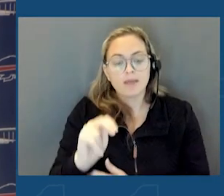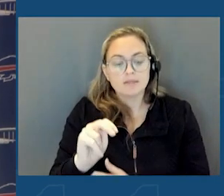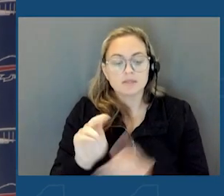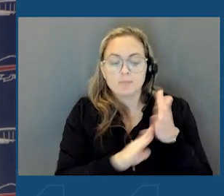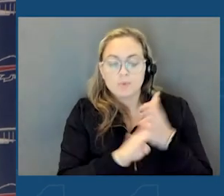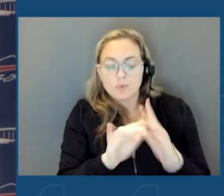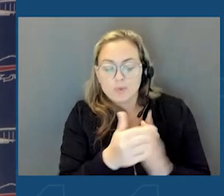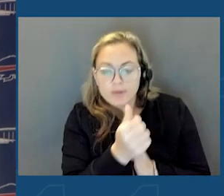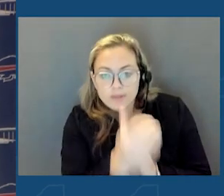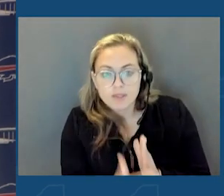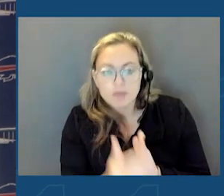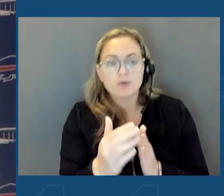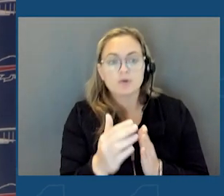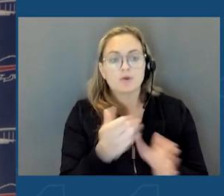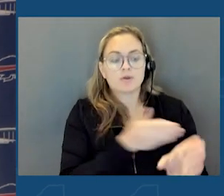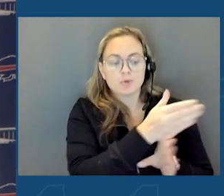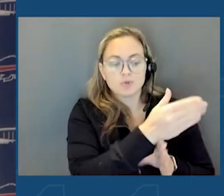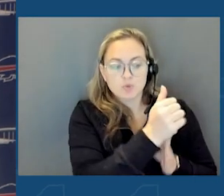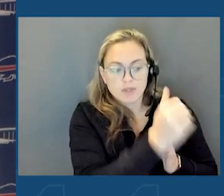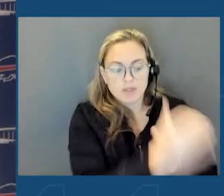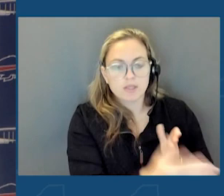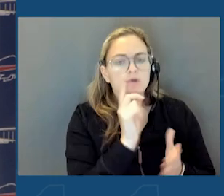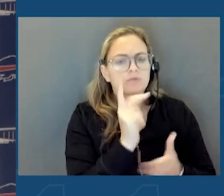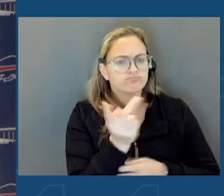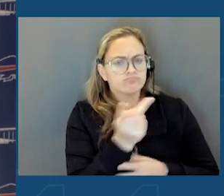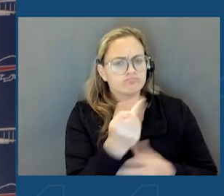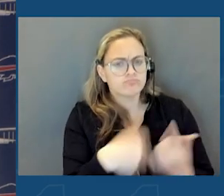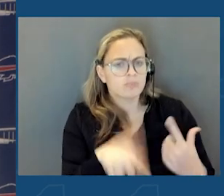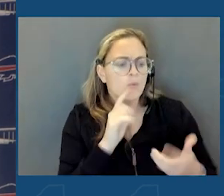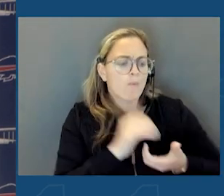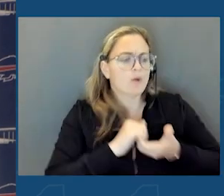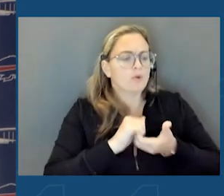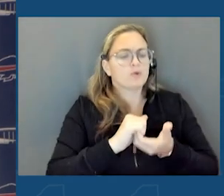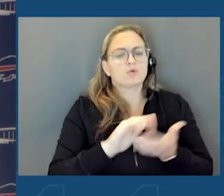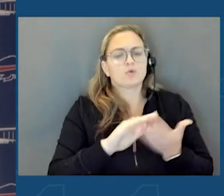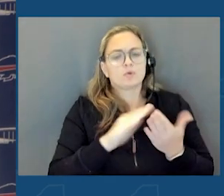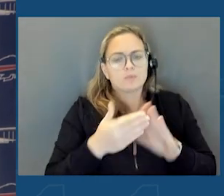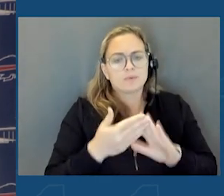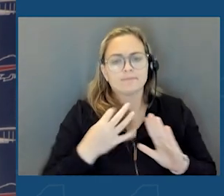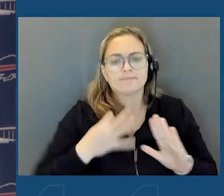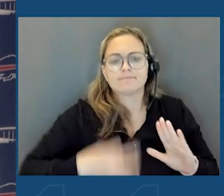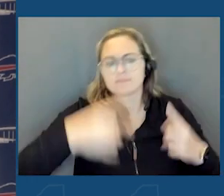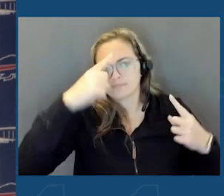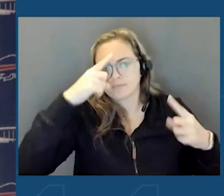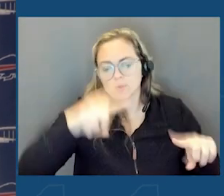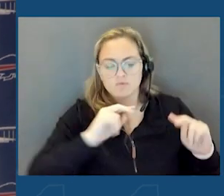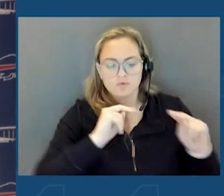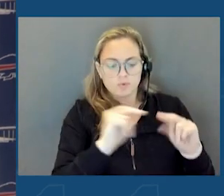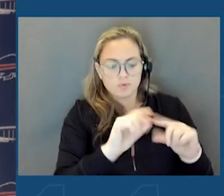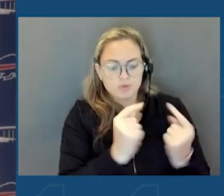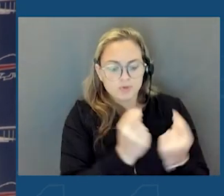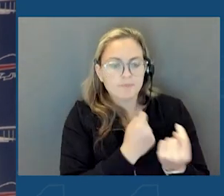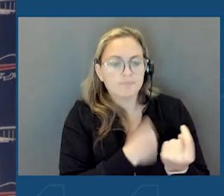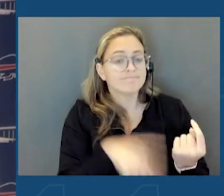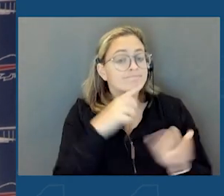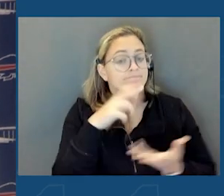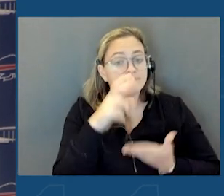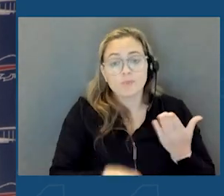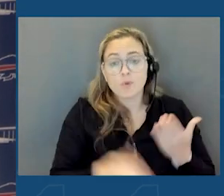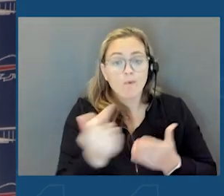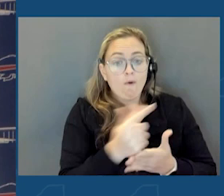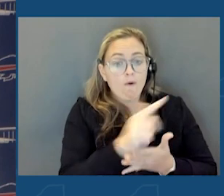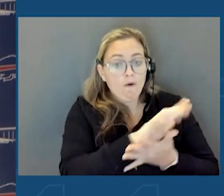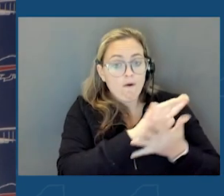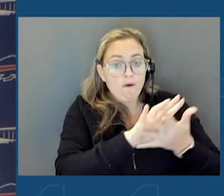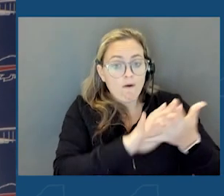Mills, and Majority Leader Tim Myers, who were my partners on the Community Benefit Agreement negotiating team. As a result of all of their